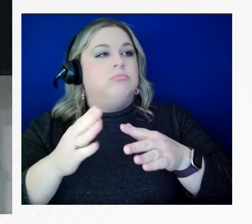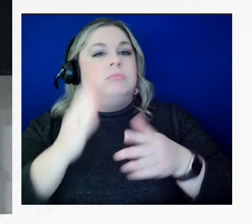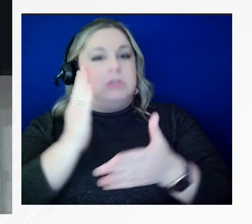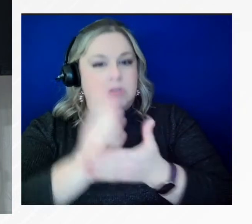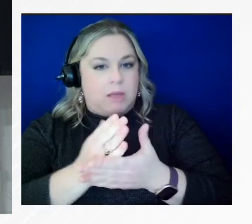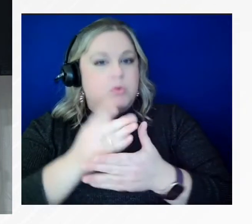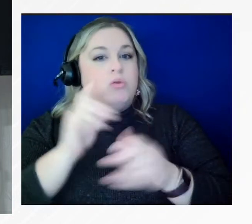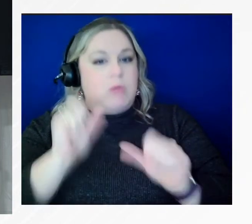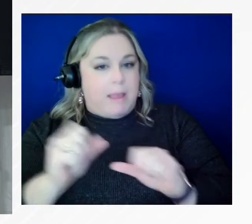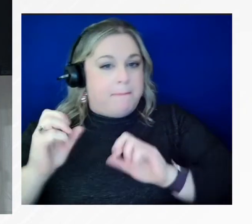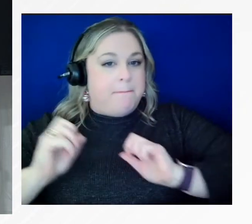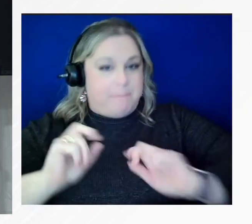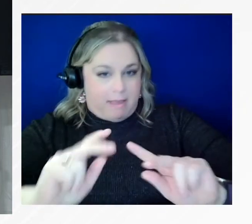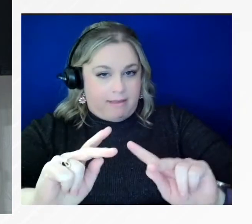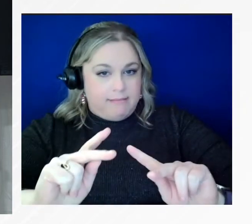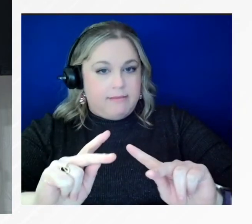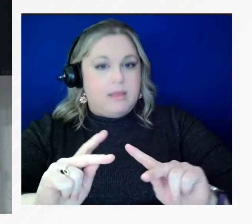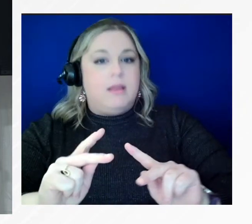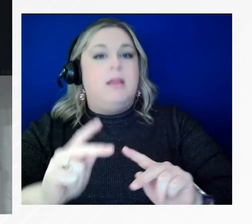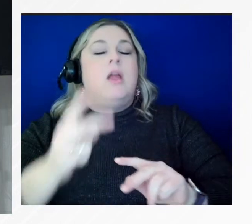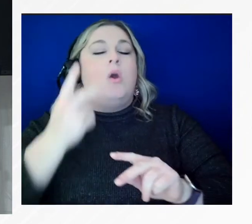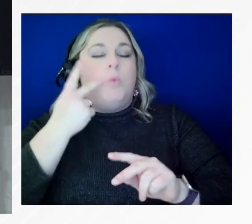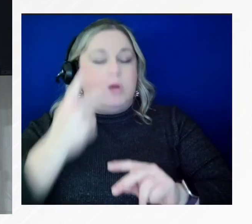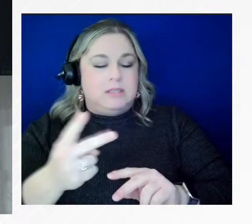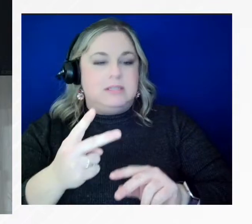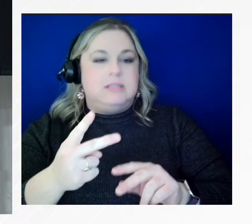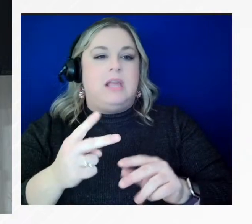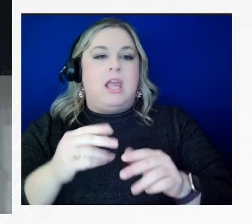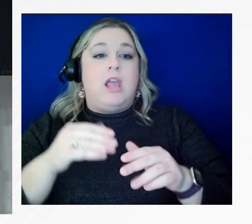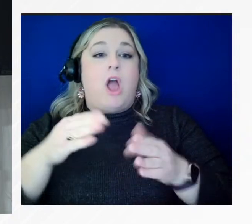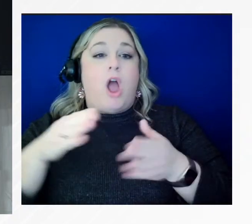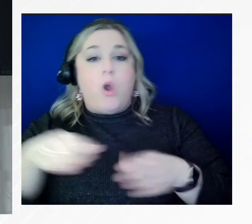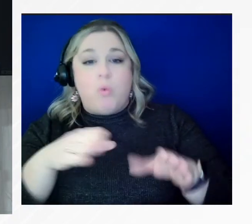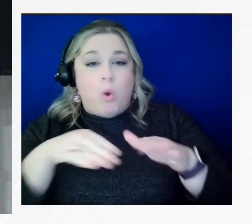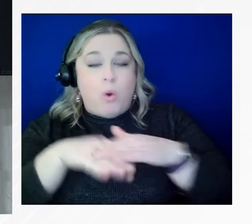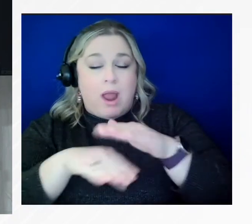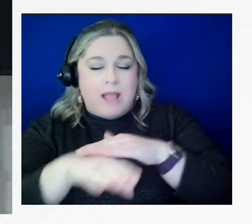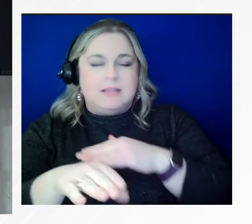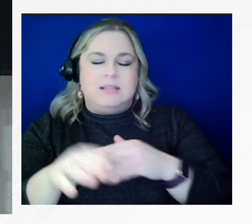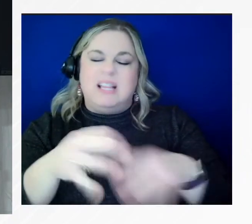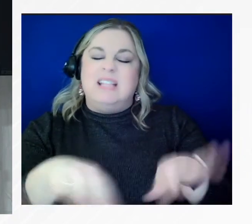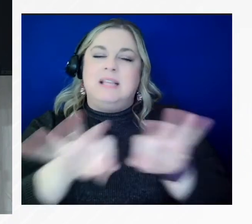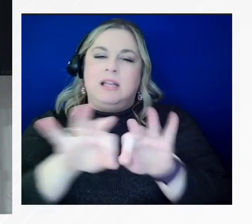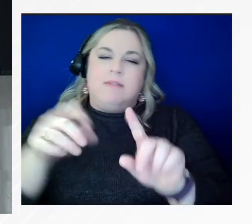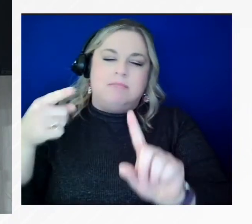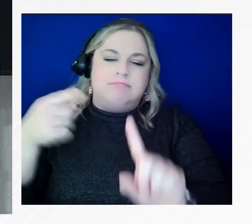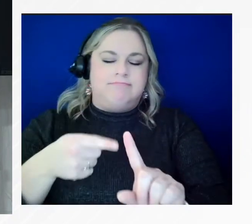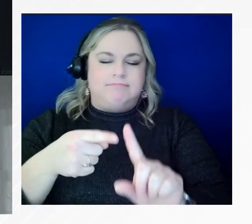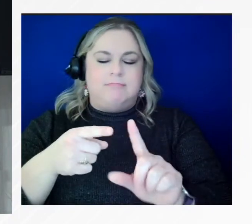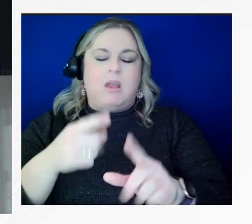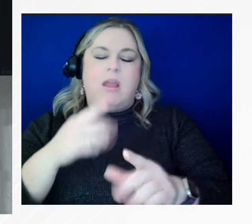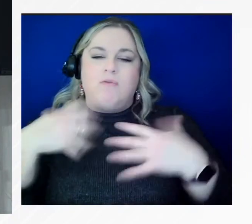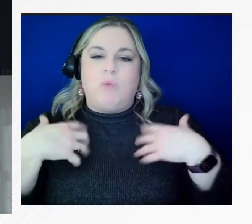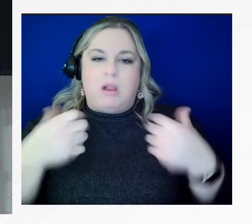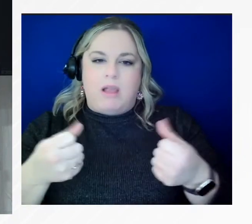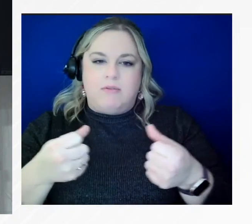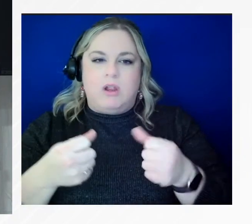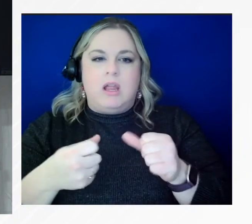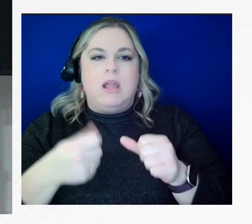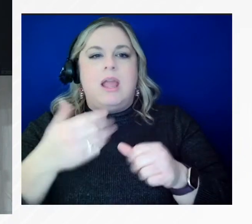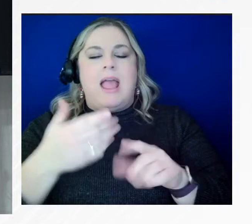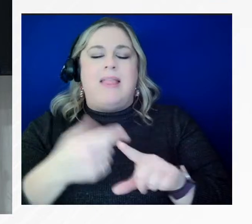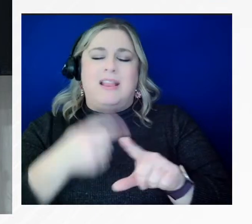access. This is a significant milestone in our recovery, and it reflects the tireless work of the first responders